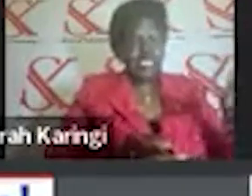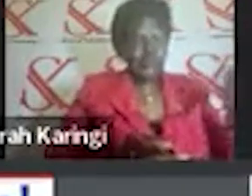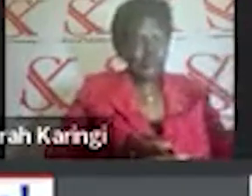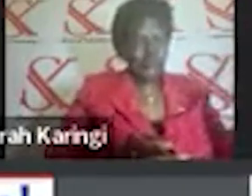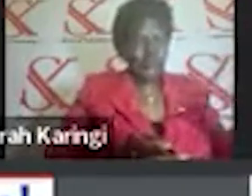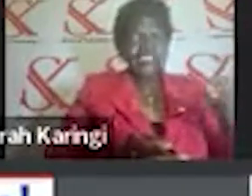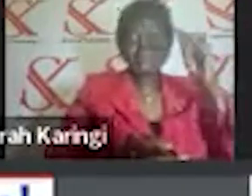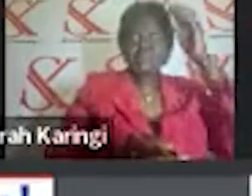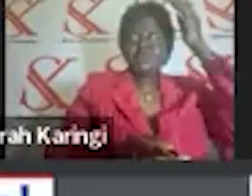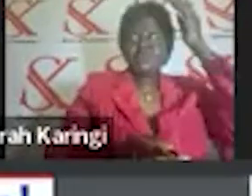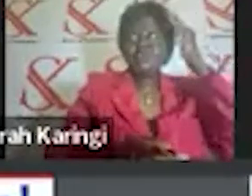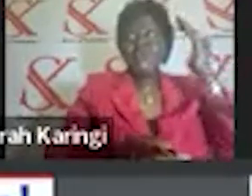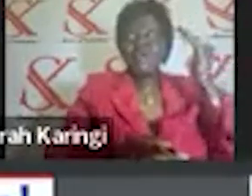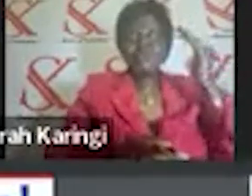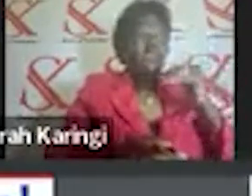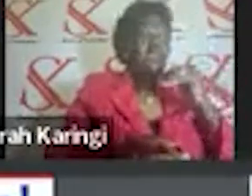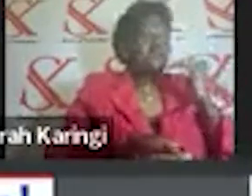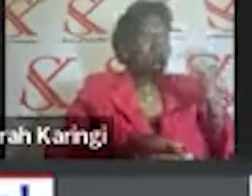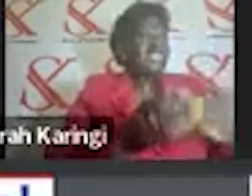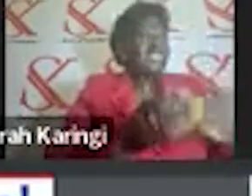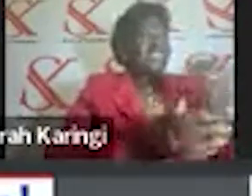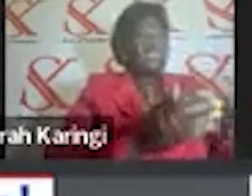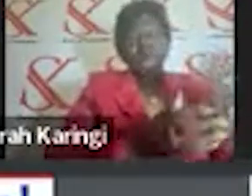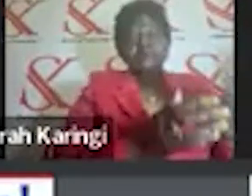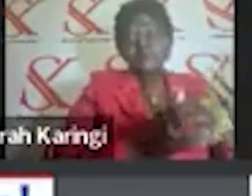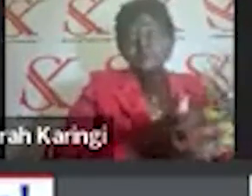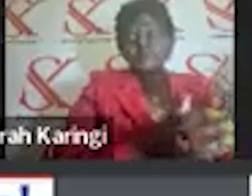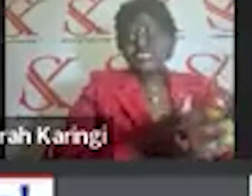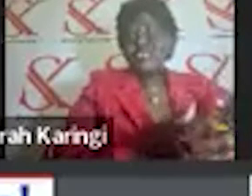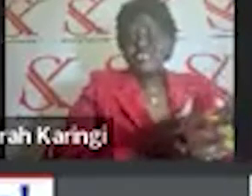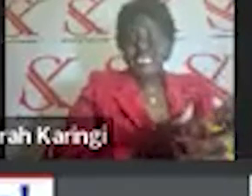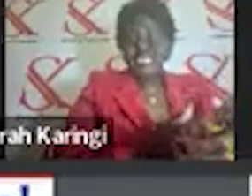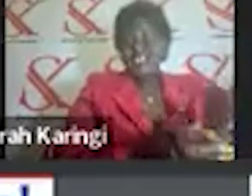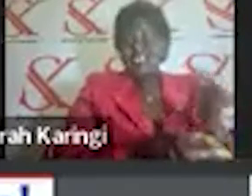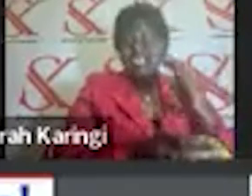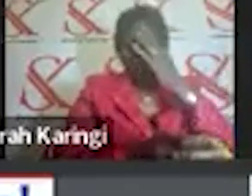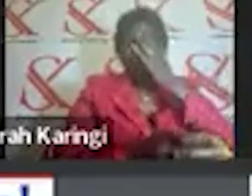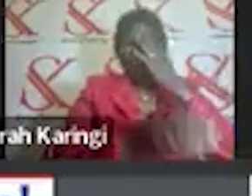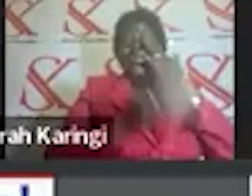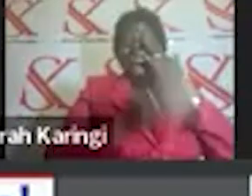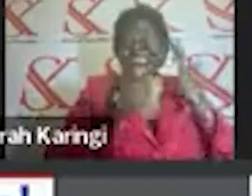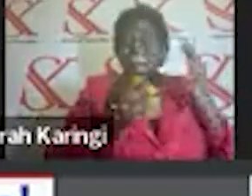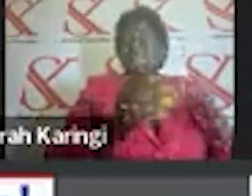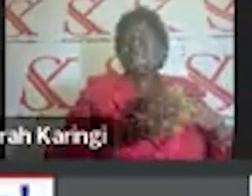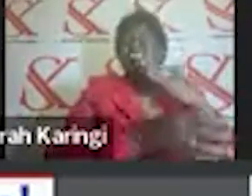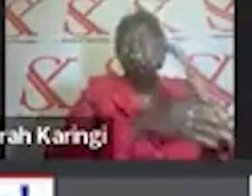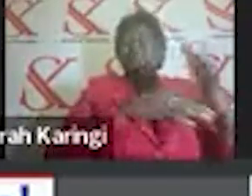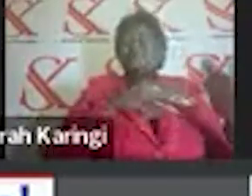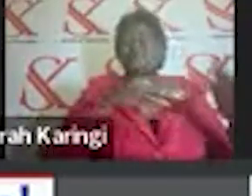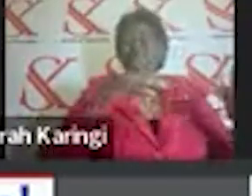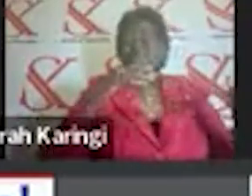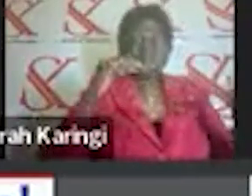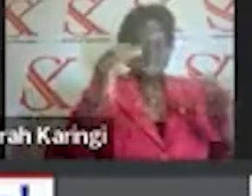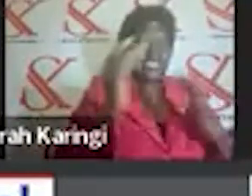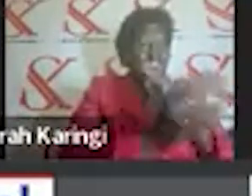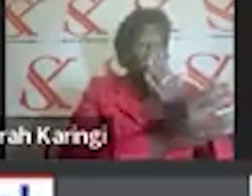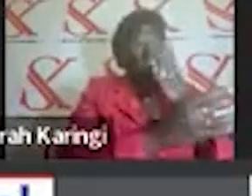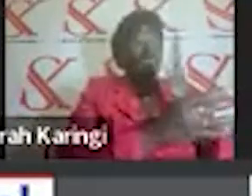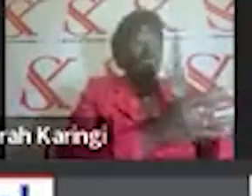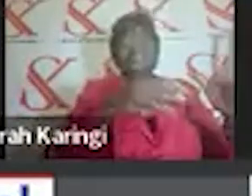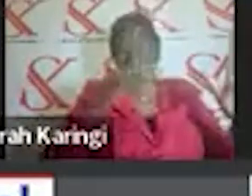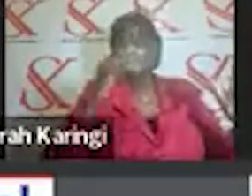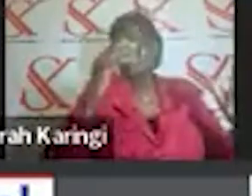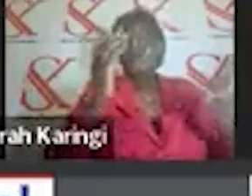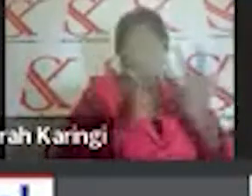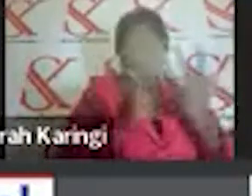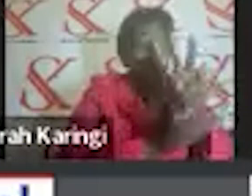trying to connect to Zoom. I was telling my daughter, gosh, ma'am, because I'm going to train today. And we tried, of course, Zoom had already